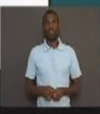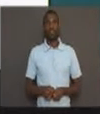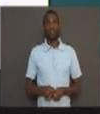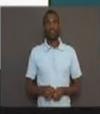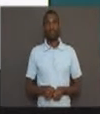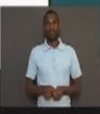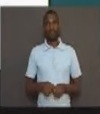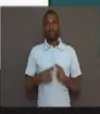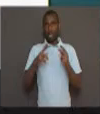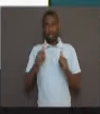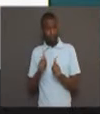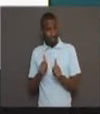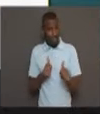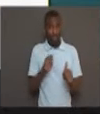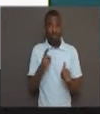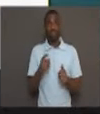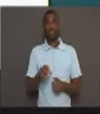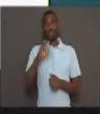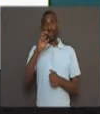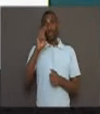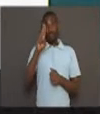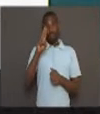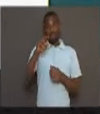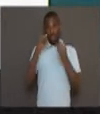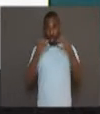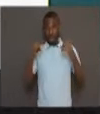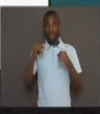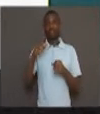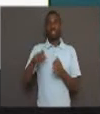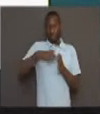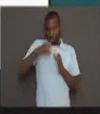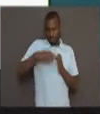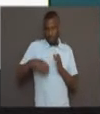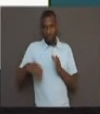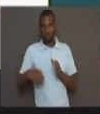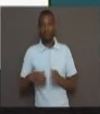series of copper wires, creating a coil.